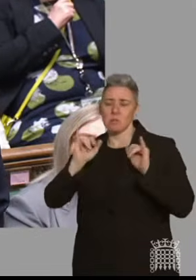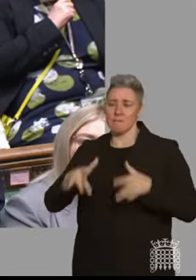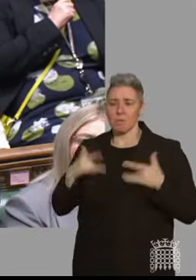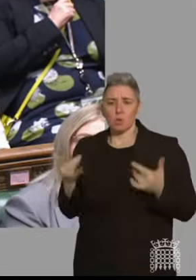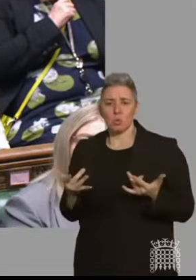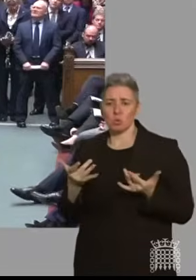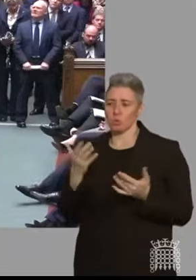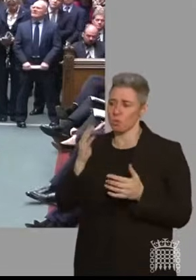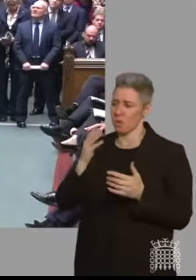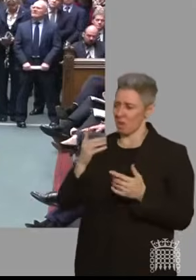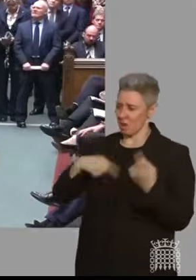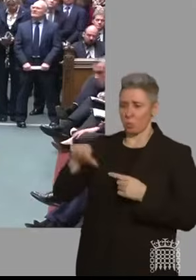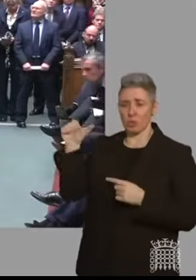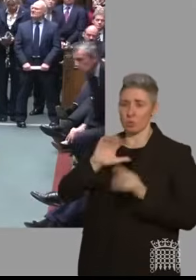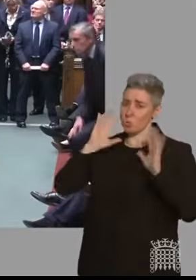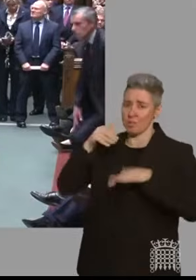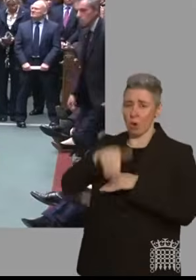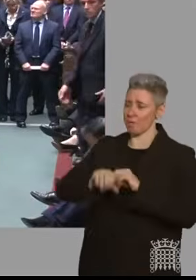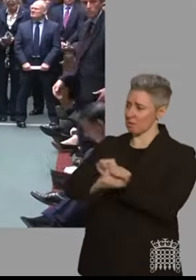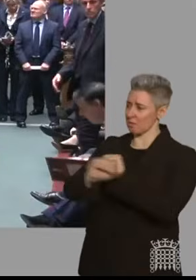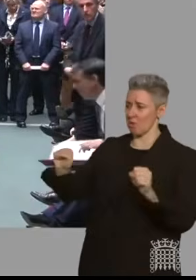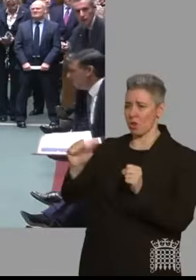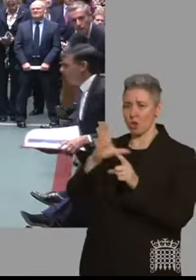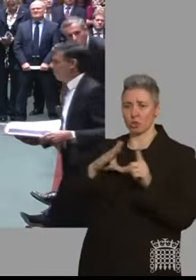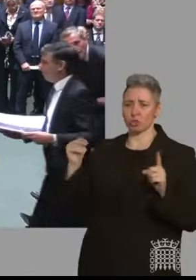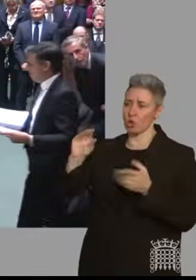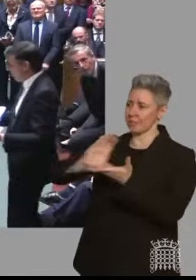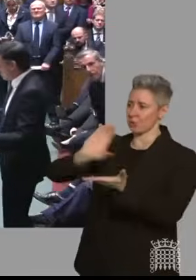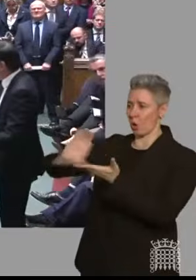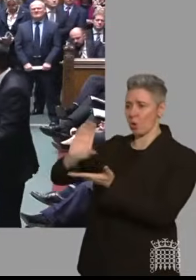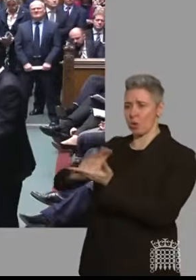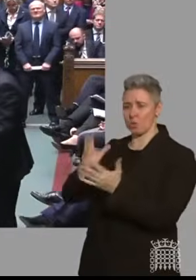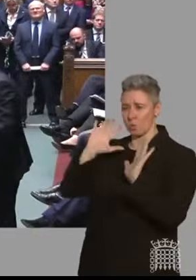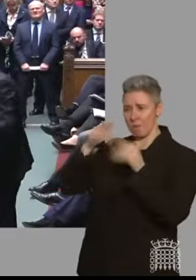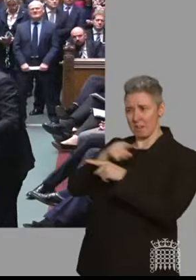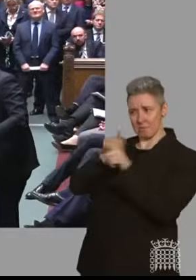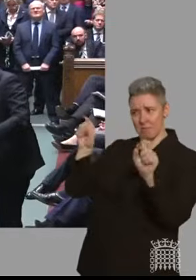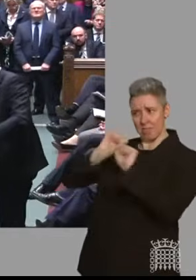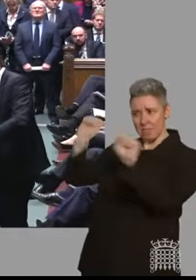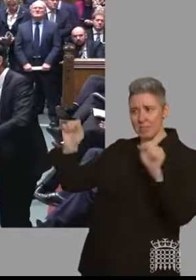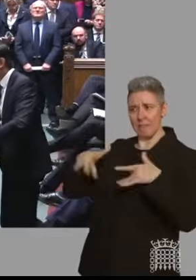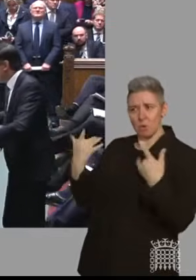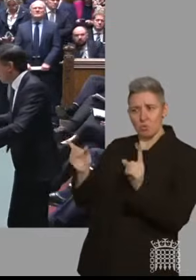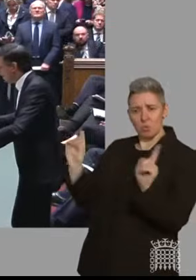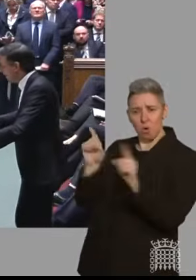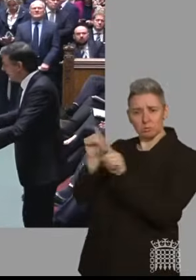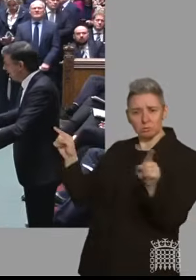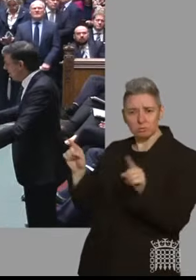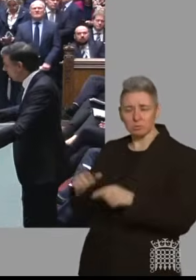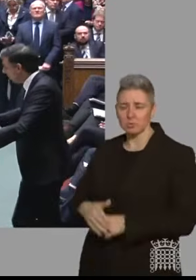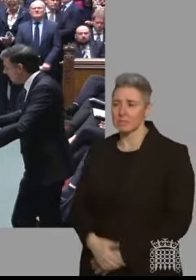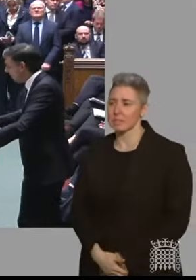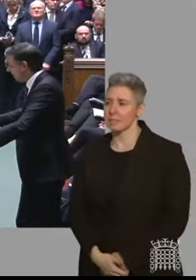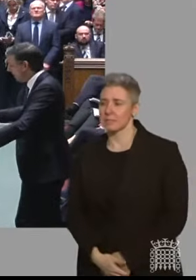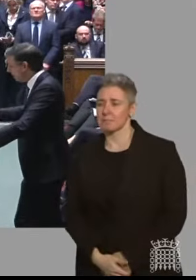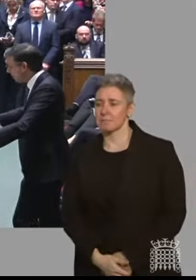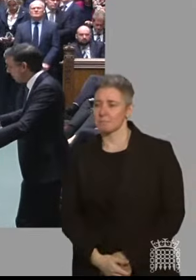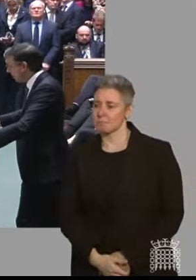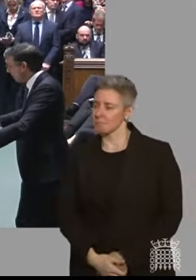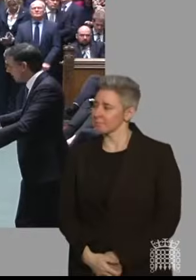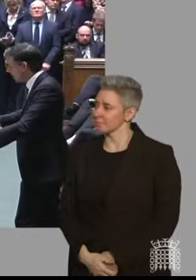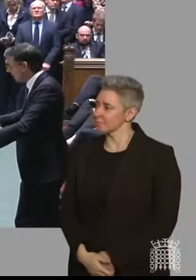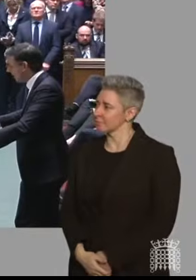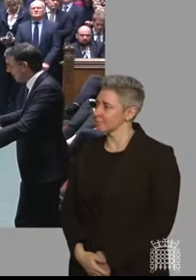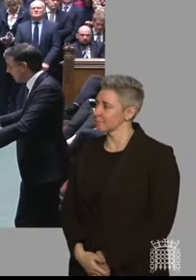about this week. Prime Minister. No, Mr. Speaker. There has actually been a rise in